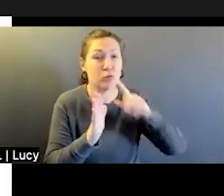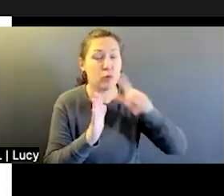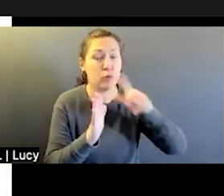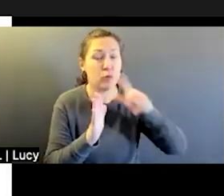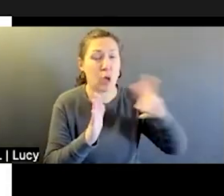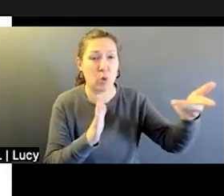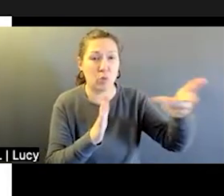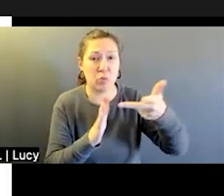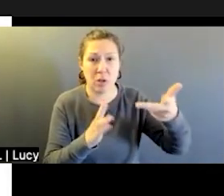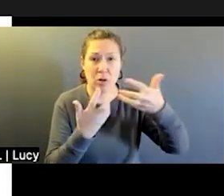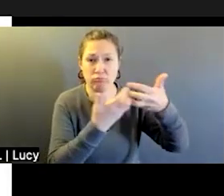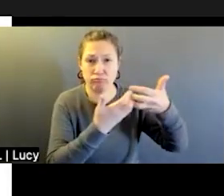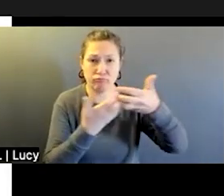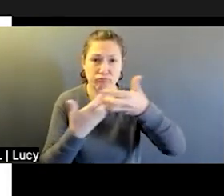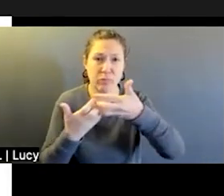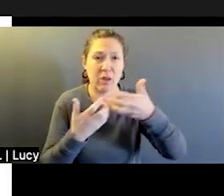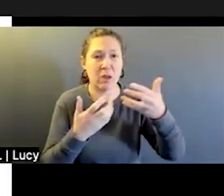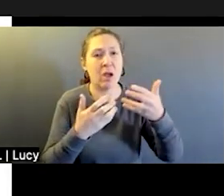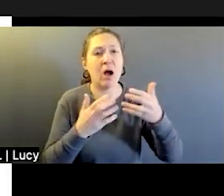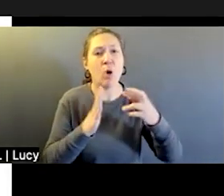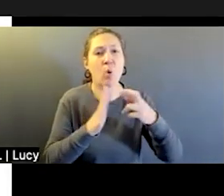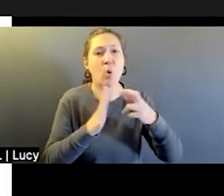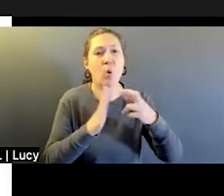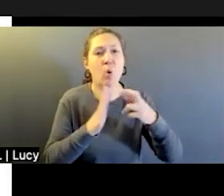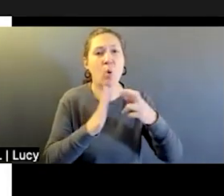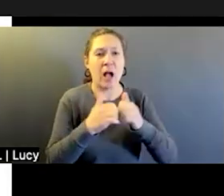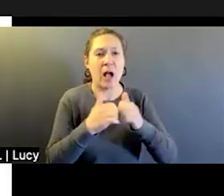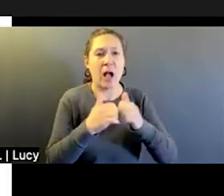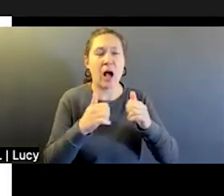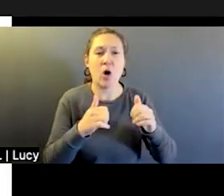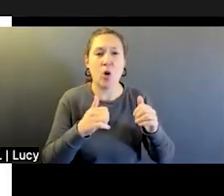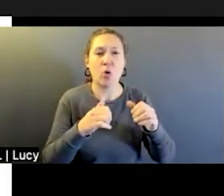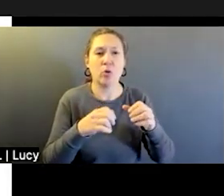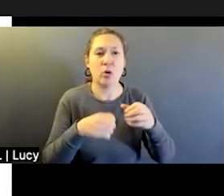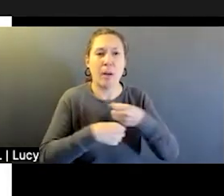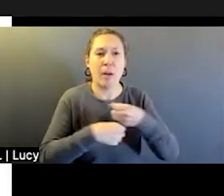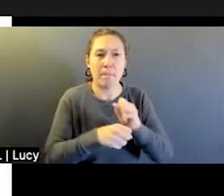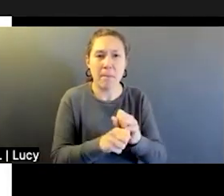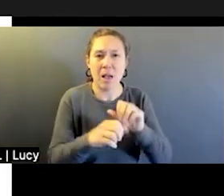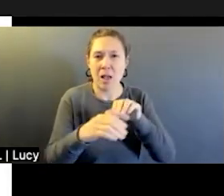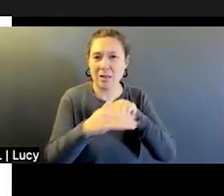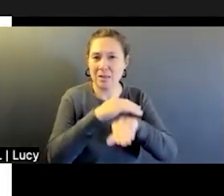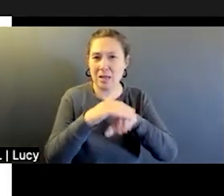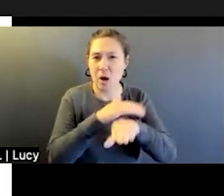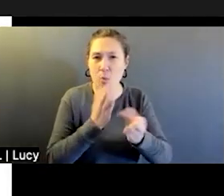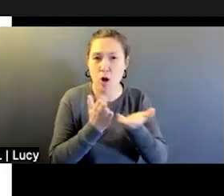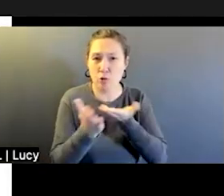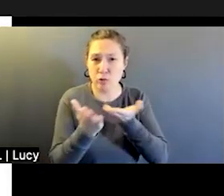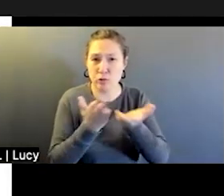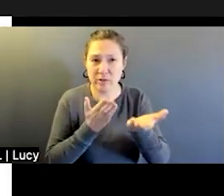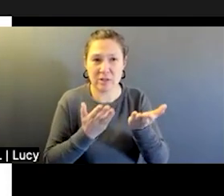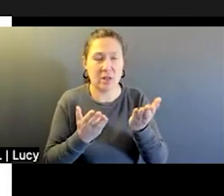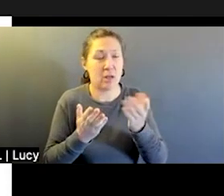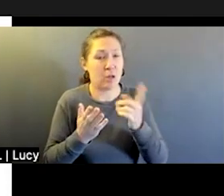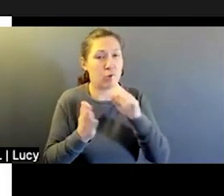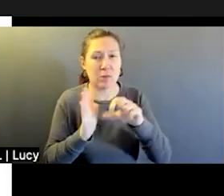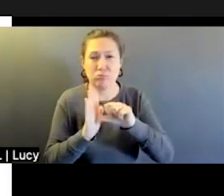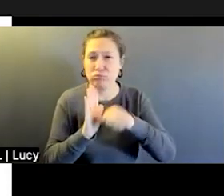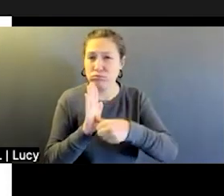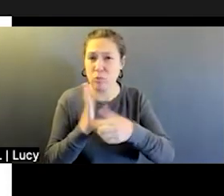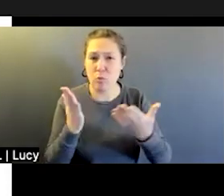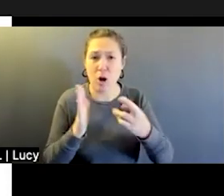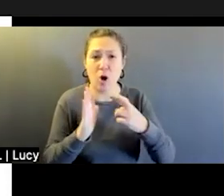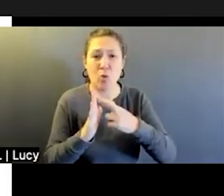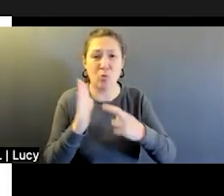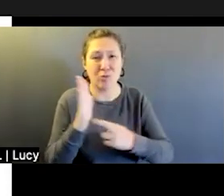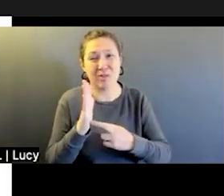follow for creating an accessible service. I can't stress enough that these rules are generally